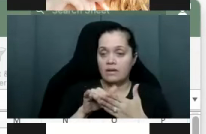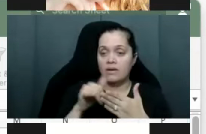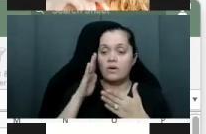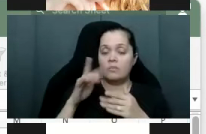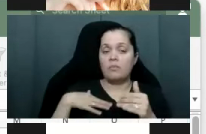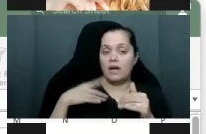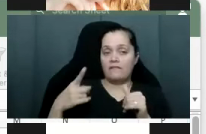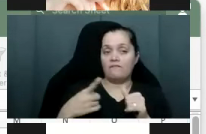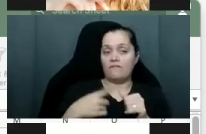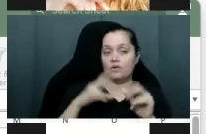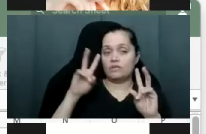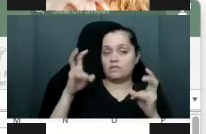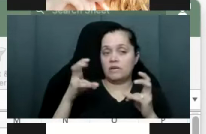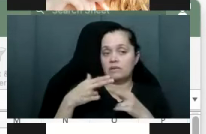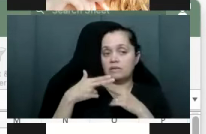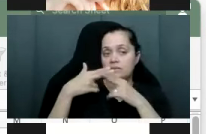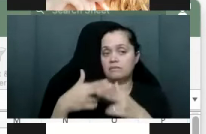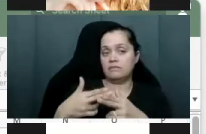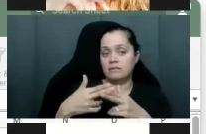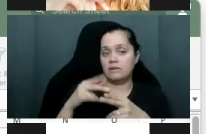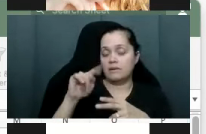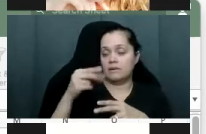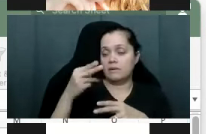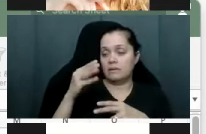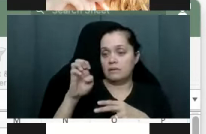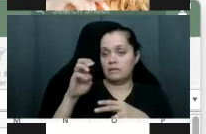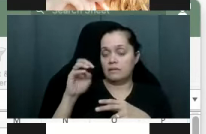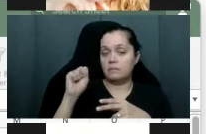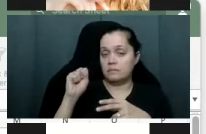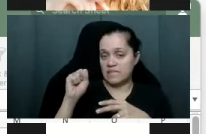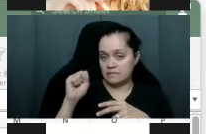first topic, which is called themes.